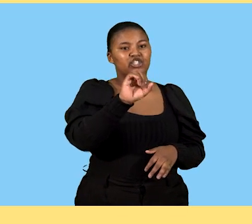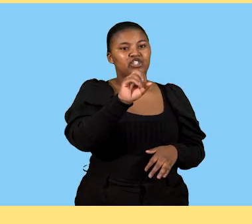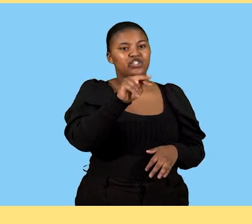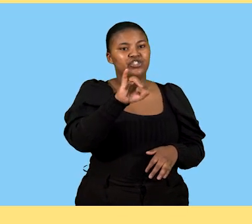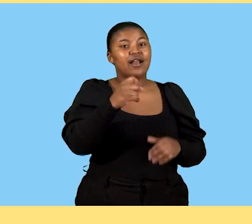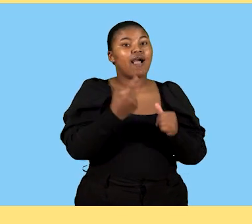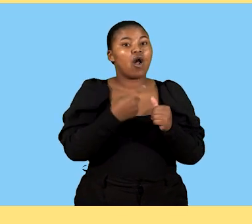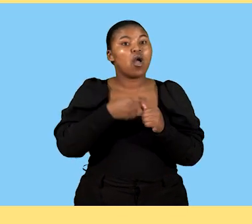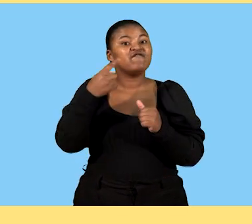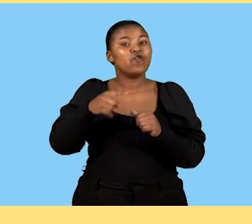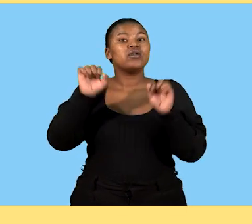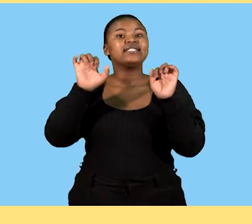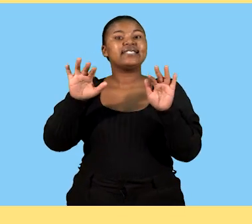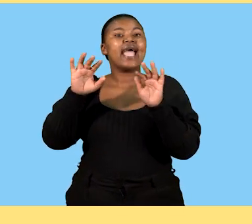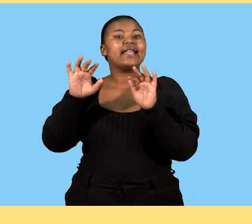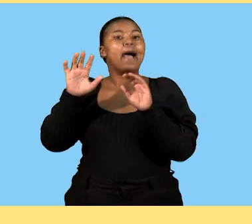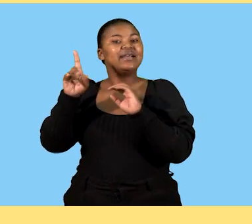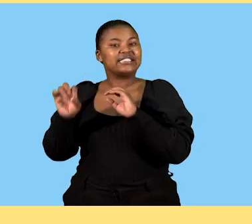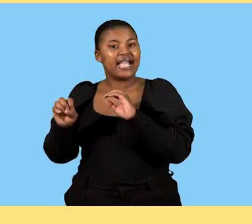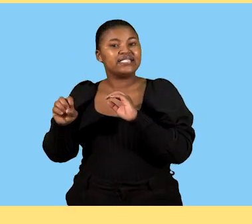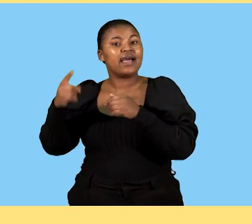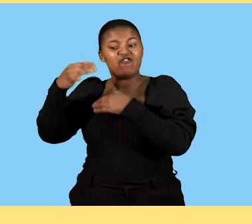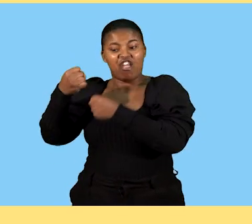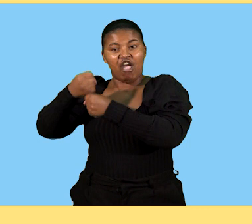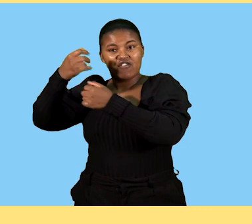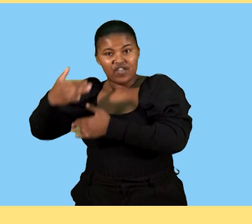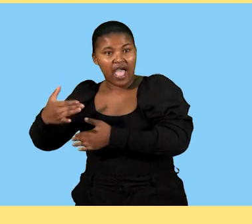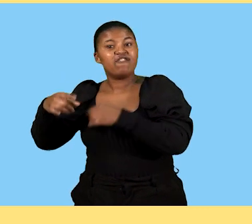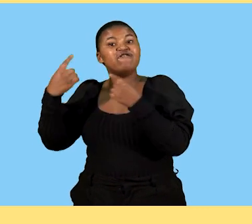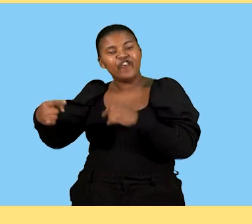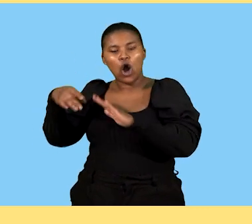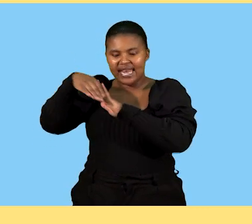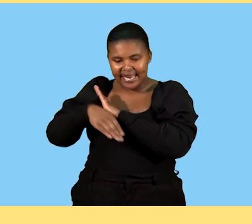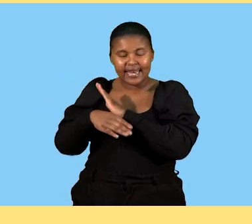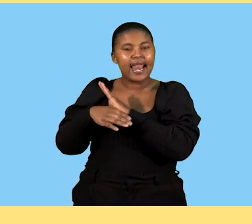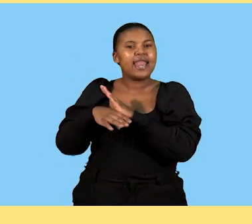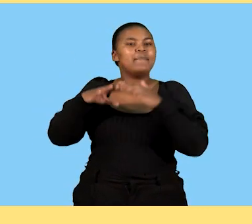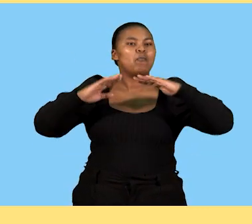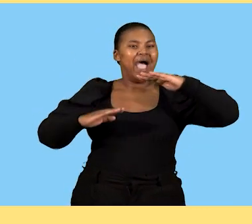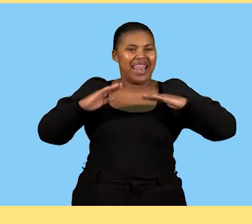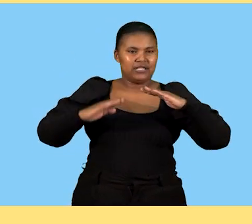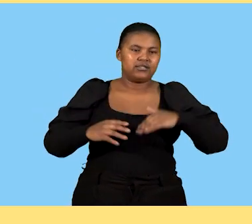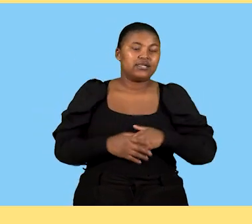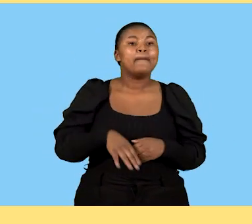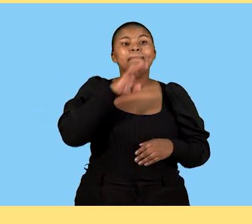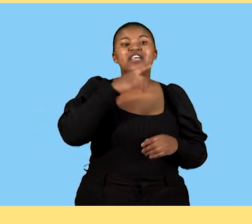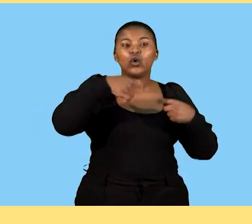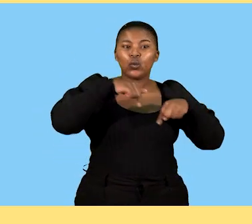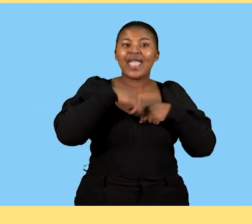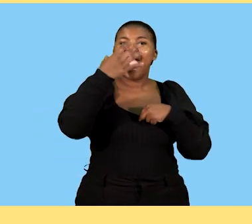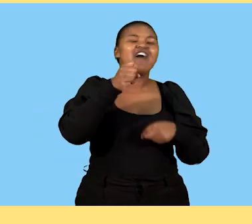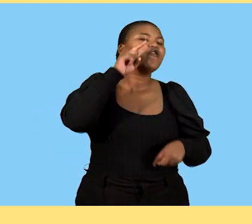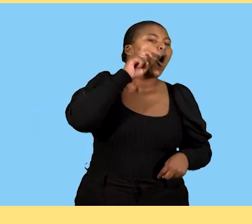at 10% per annum on the diminishing balance method. So it means we have